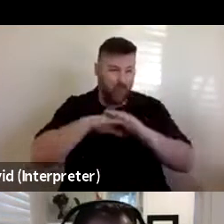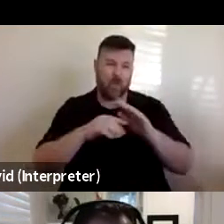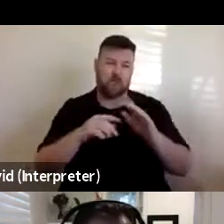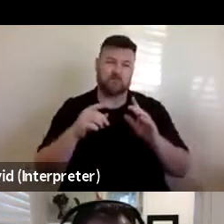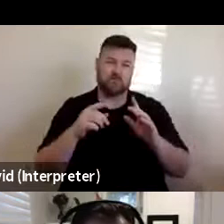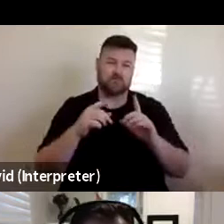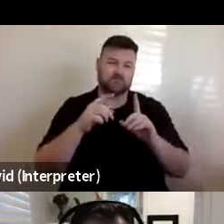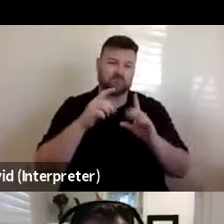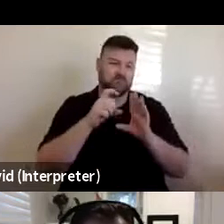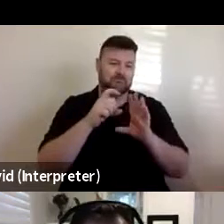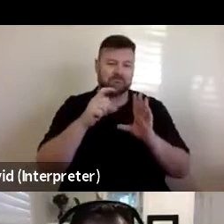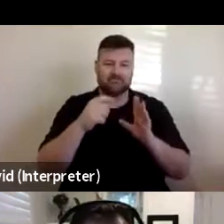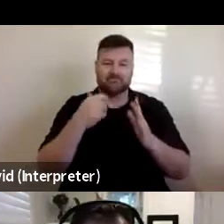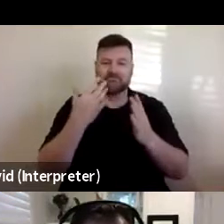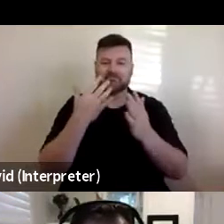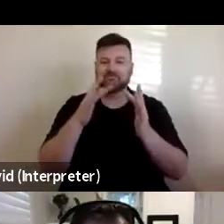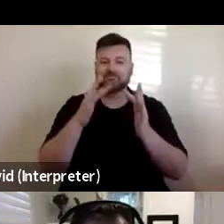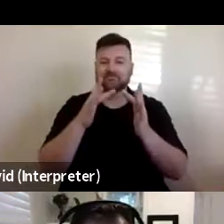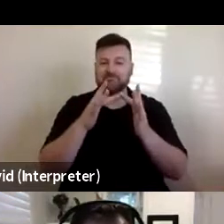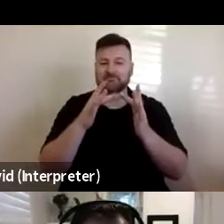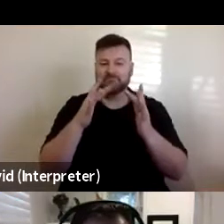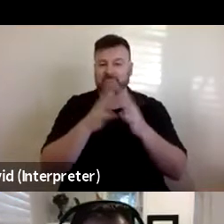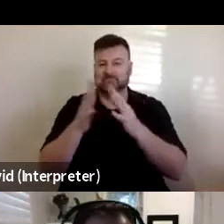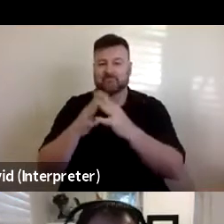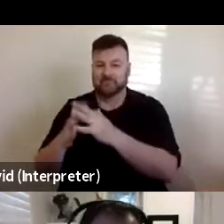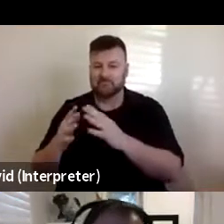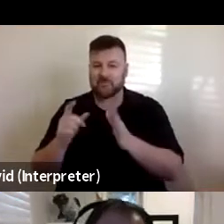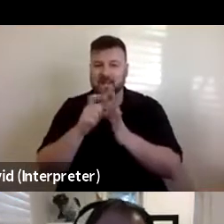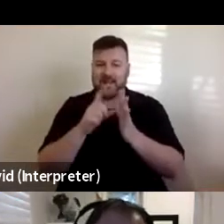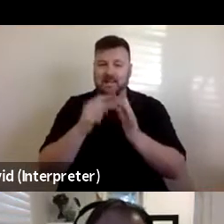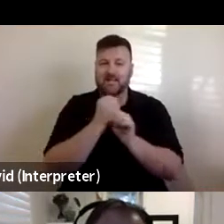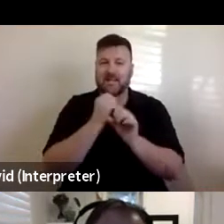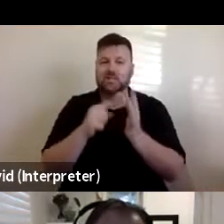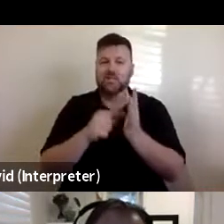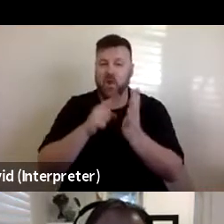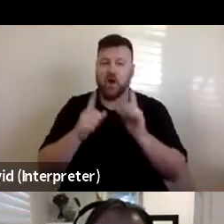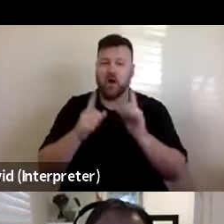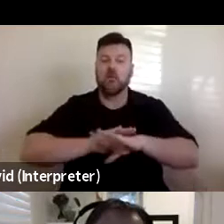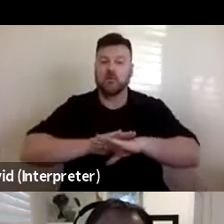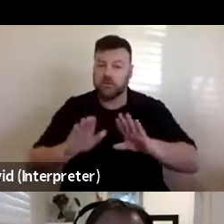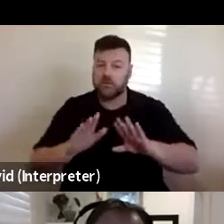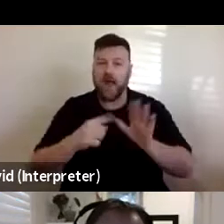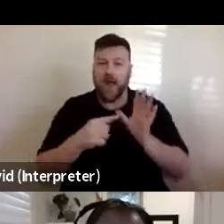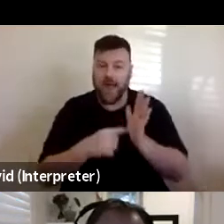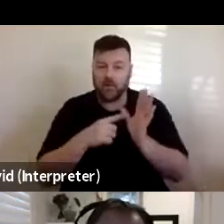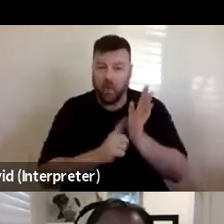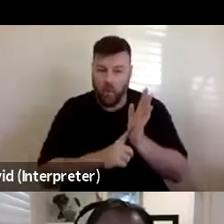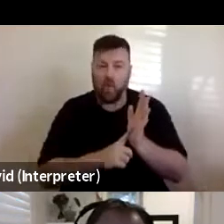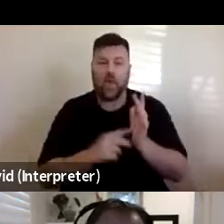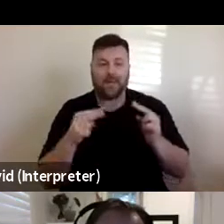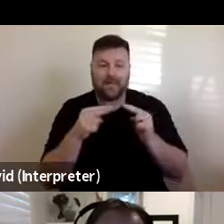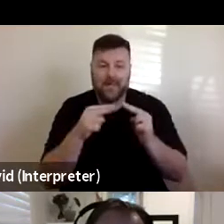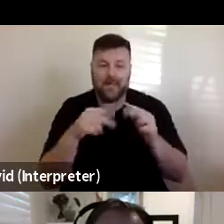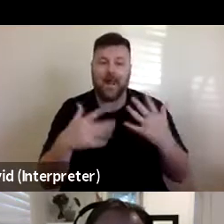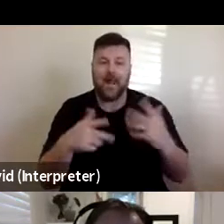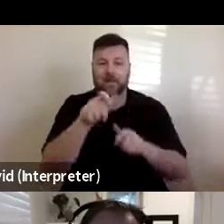at all, not even to get contracts signed or anything like that. It all has to be done in an online world, which is going to be